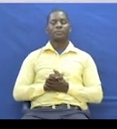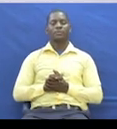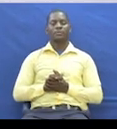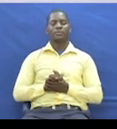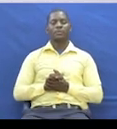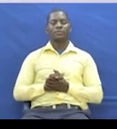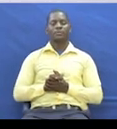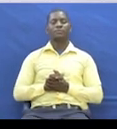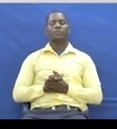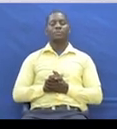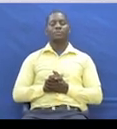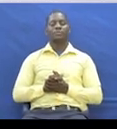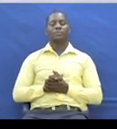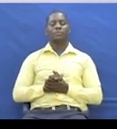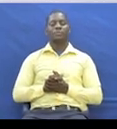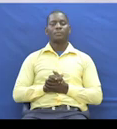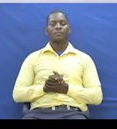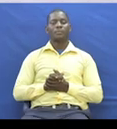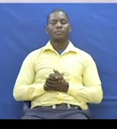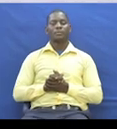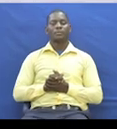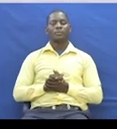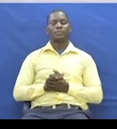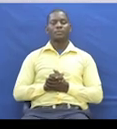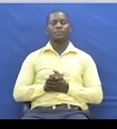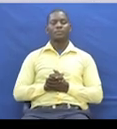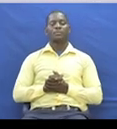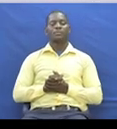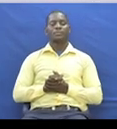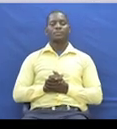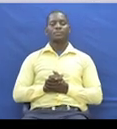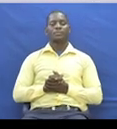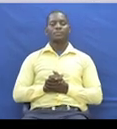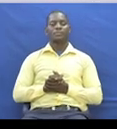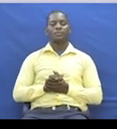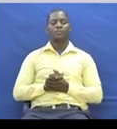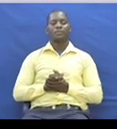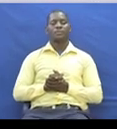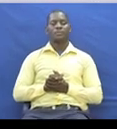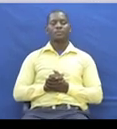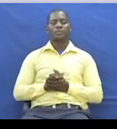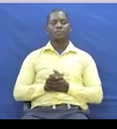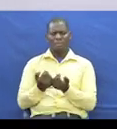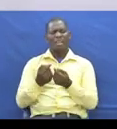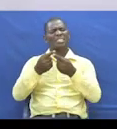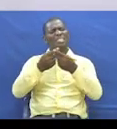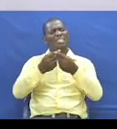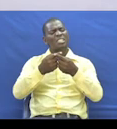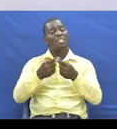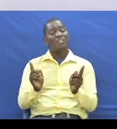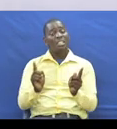we call that these are the atoms which have the same atomic number but